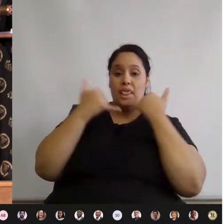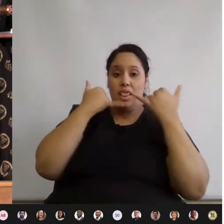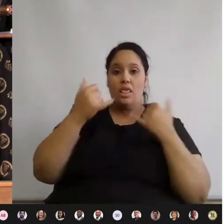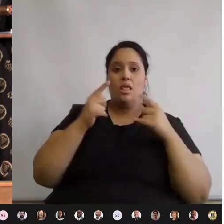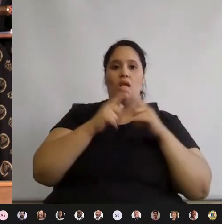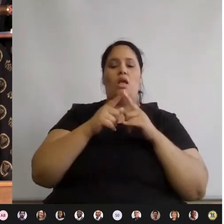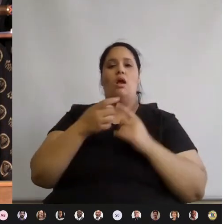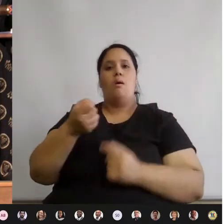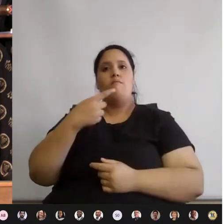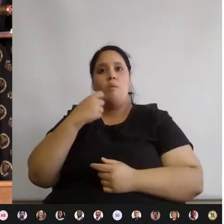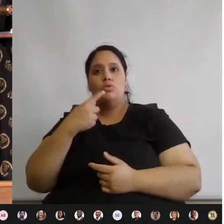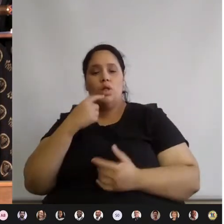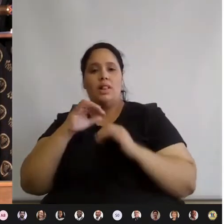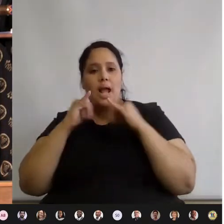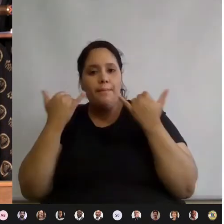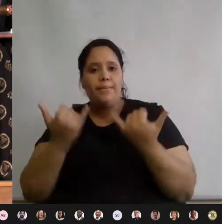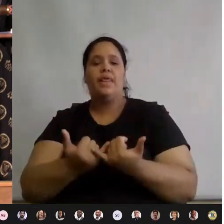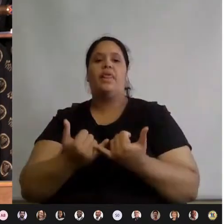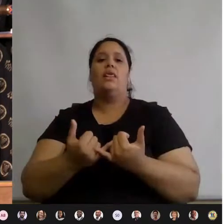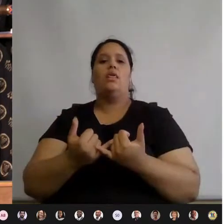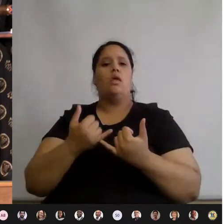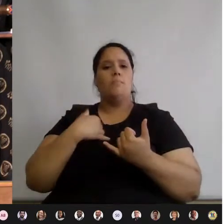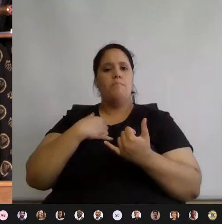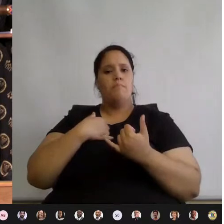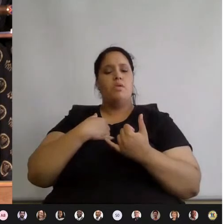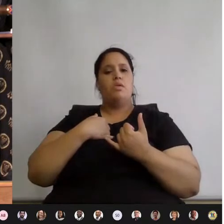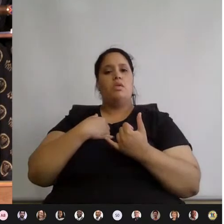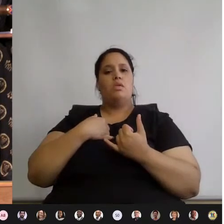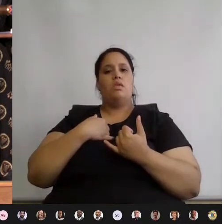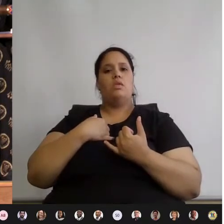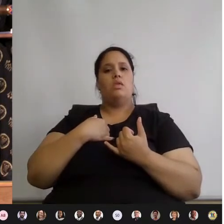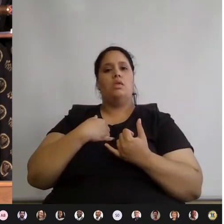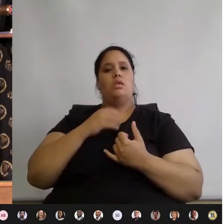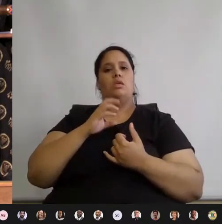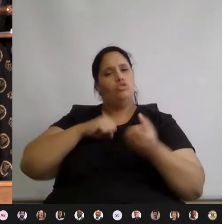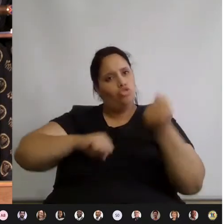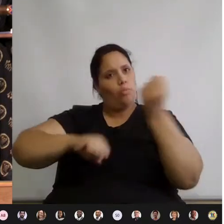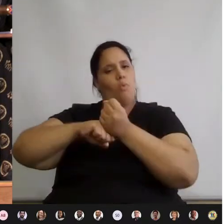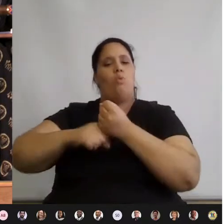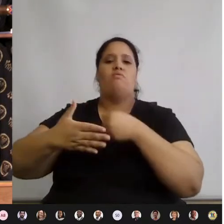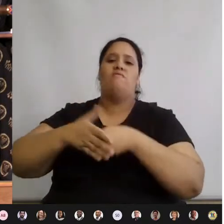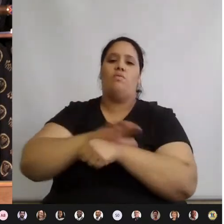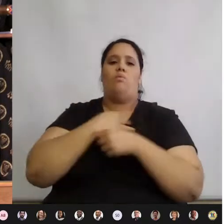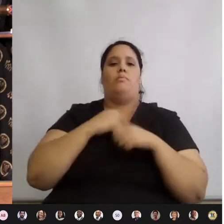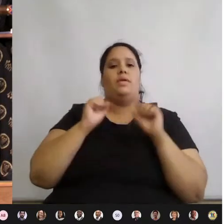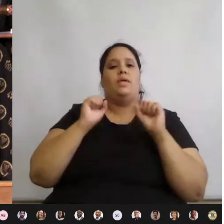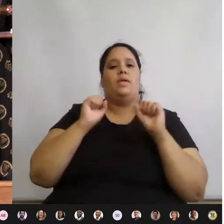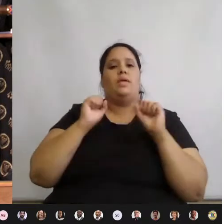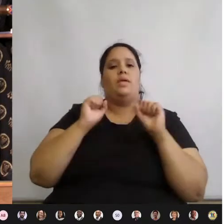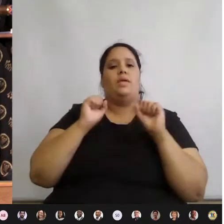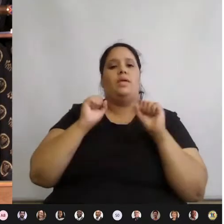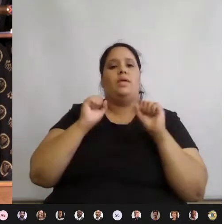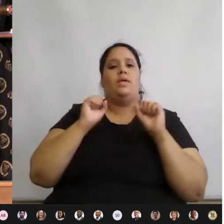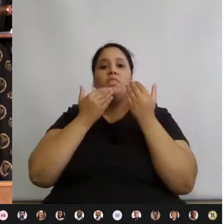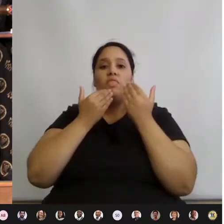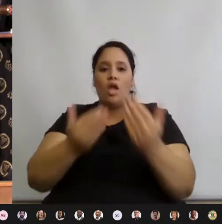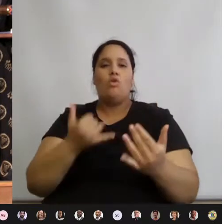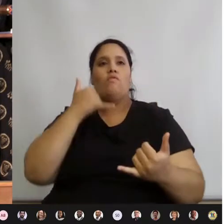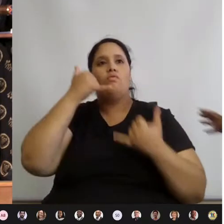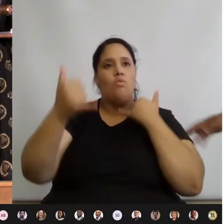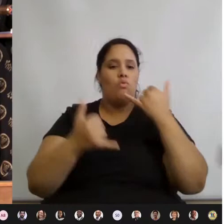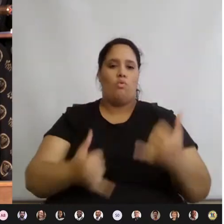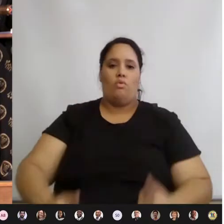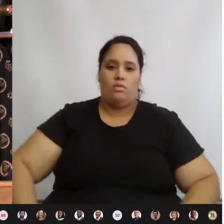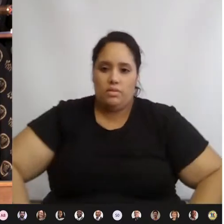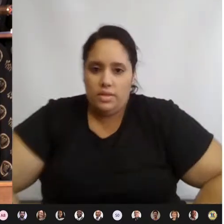pharmaceutical companies, I give them every single bit of support that I can, and thank them for making those calls. They are not embarrassing